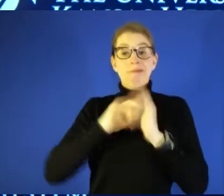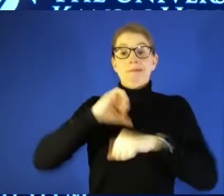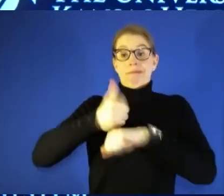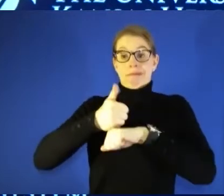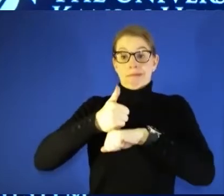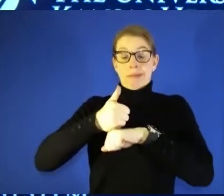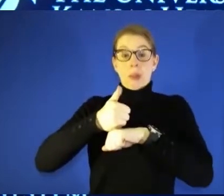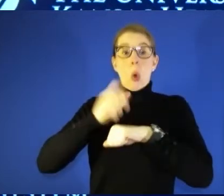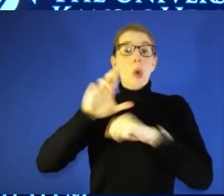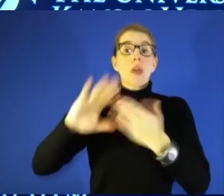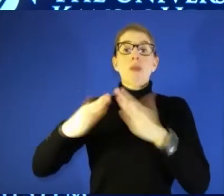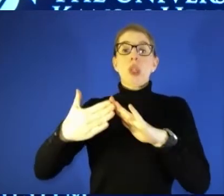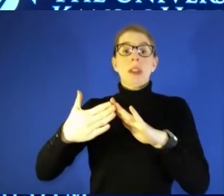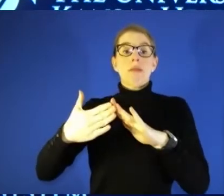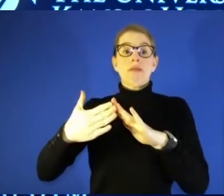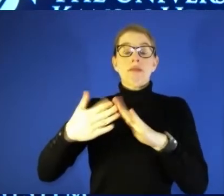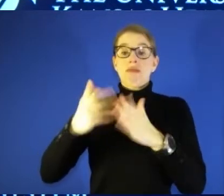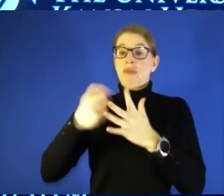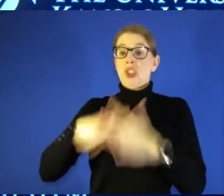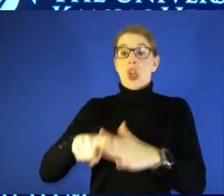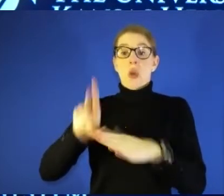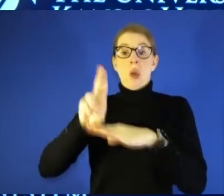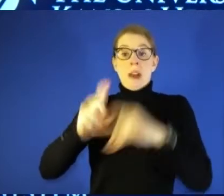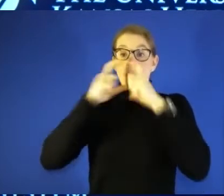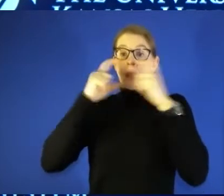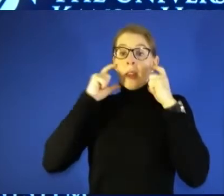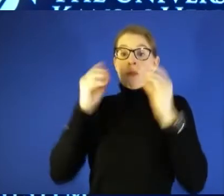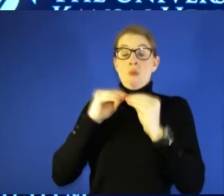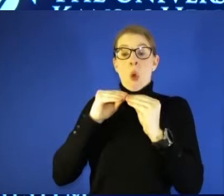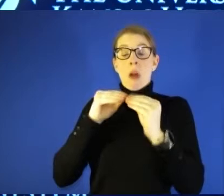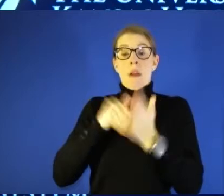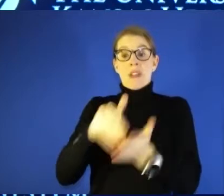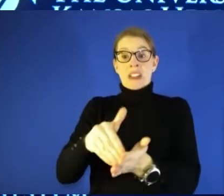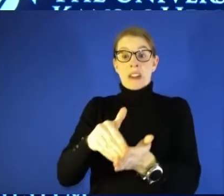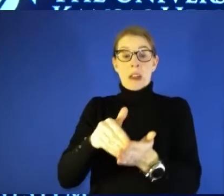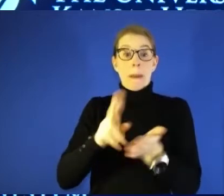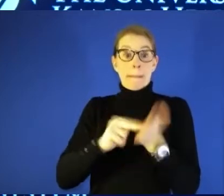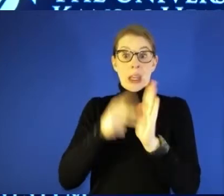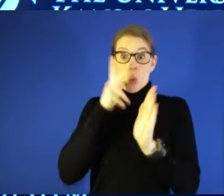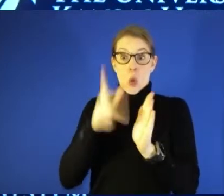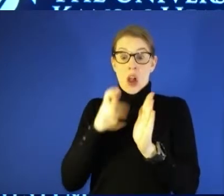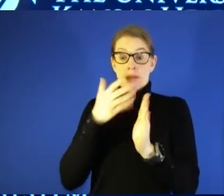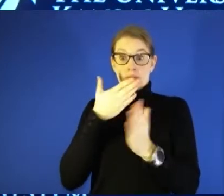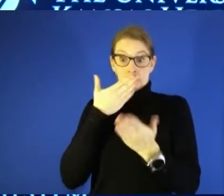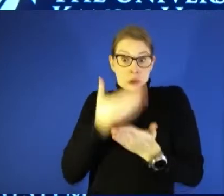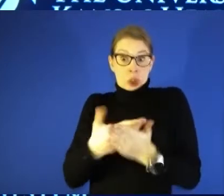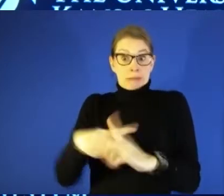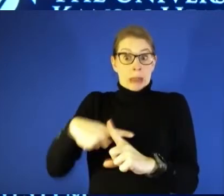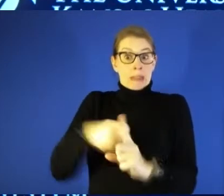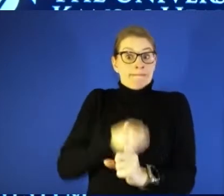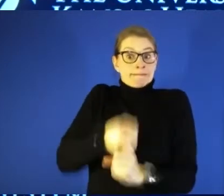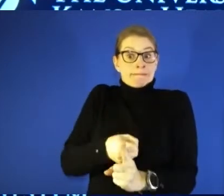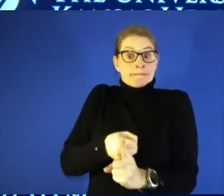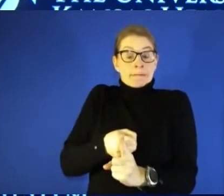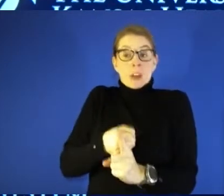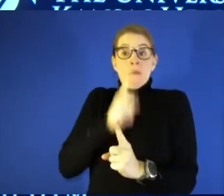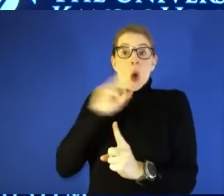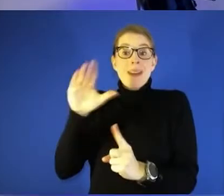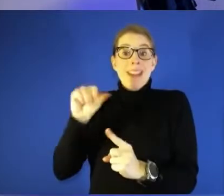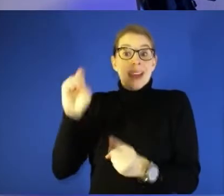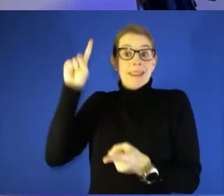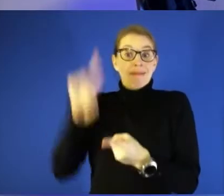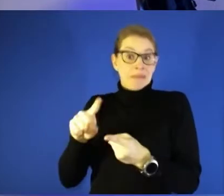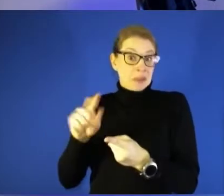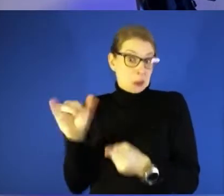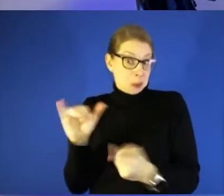just decides that they're going to start wearing masks more than they were, will that just have a really good impact on our reduction in cases as well? All right,